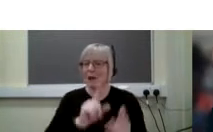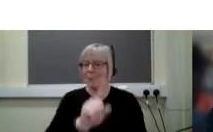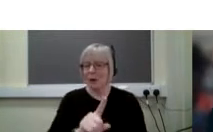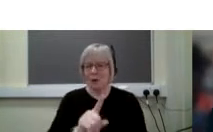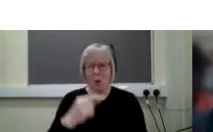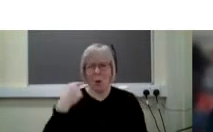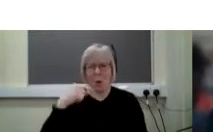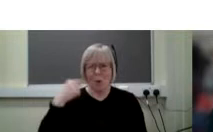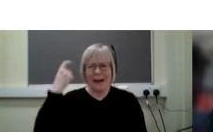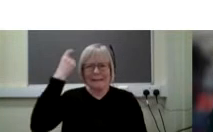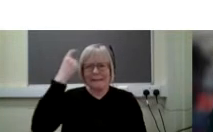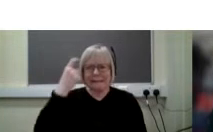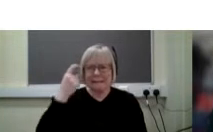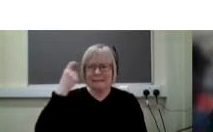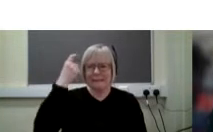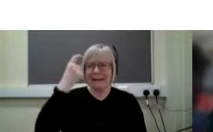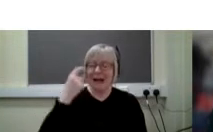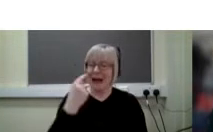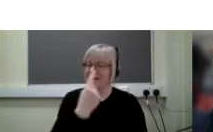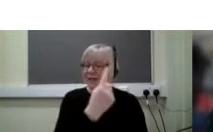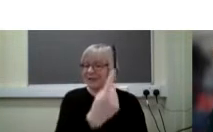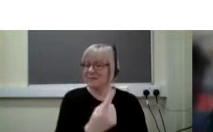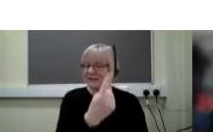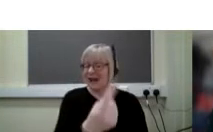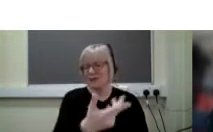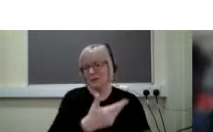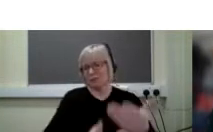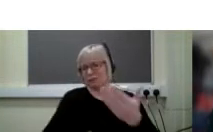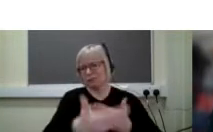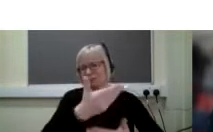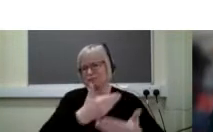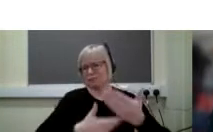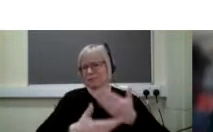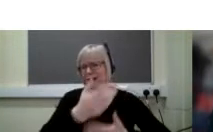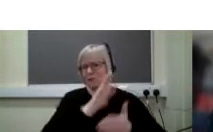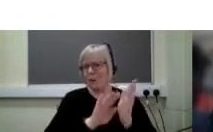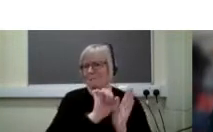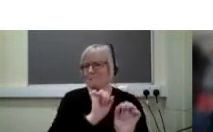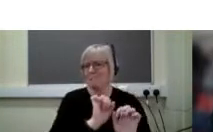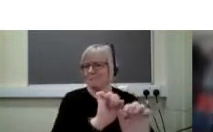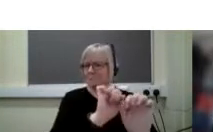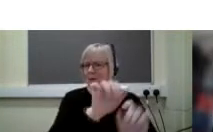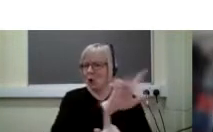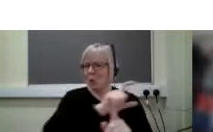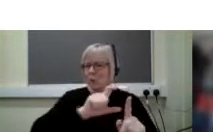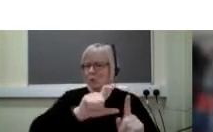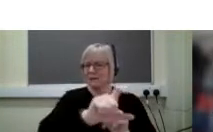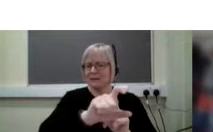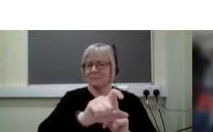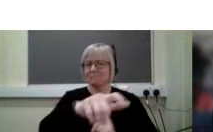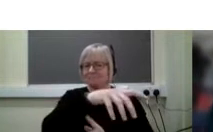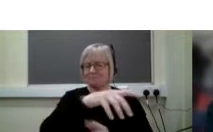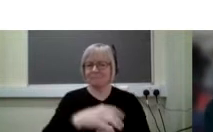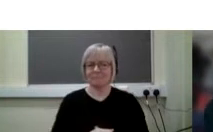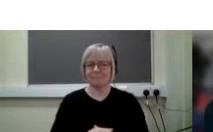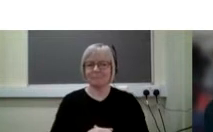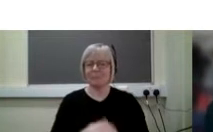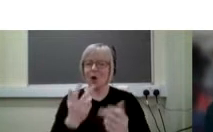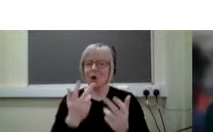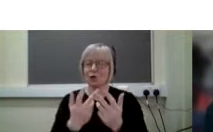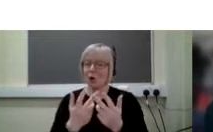minds and something that they could speak about from their communities and within their social circles. And there was also quite